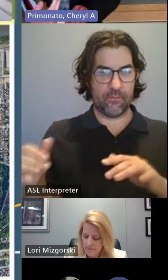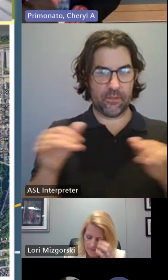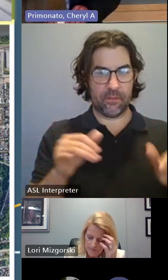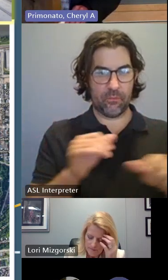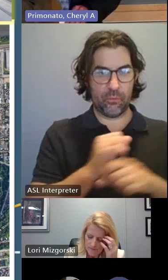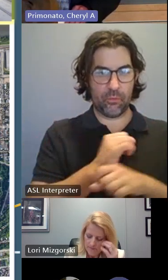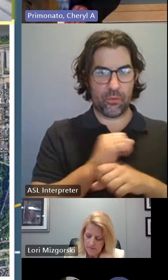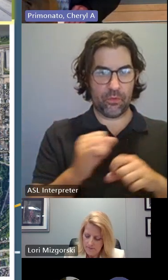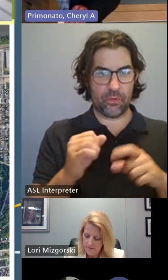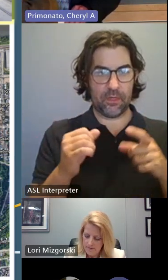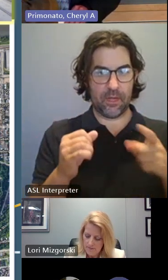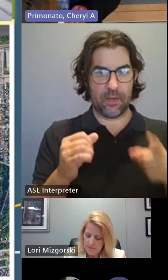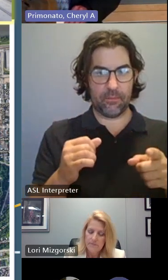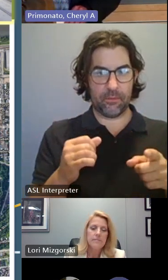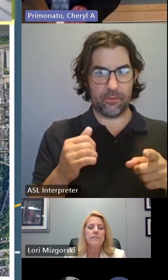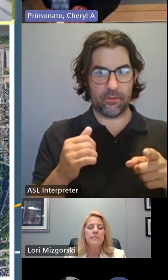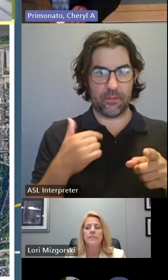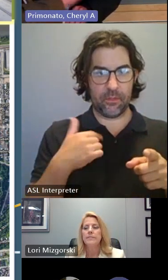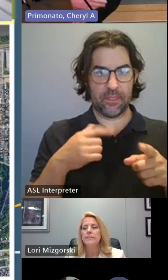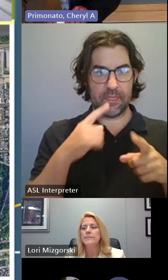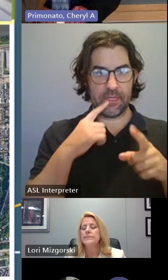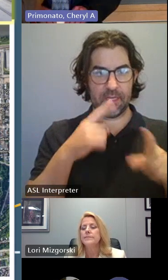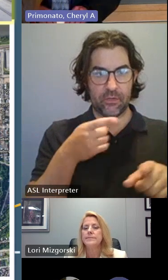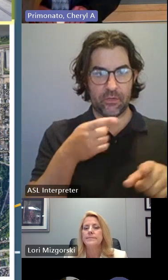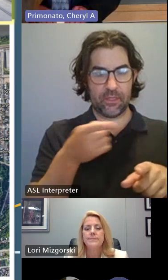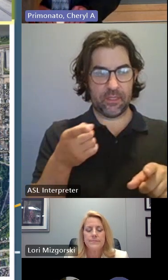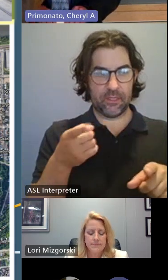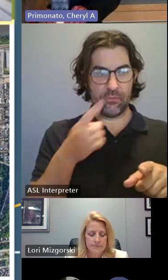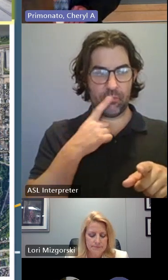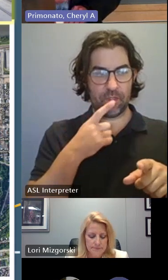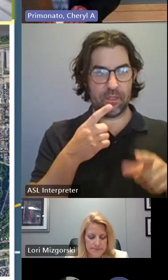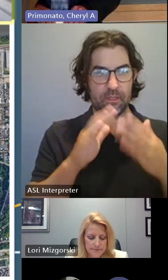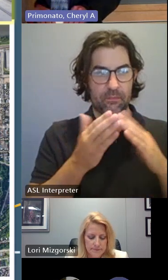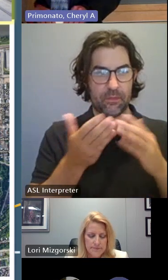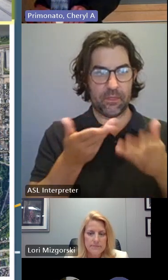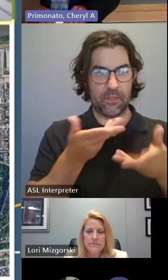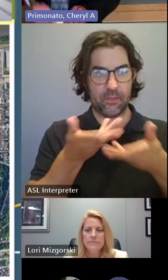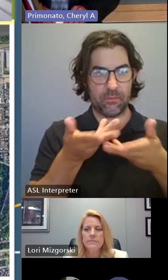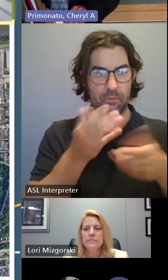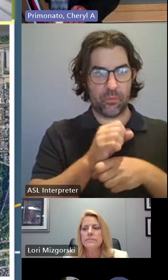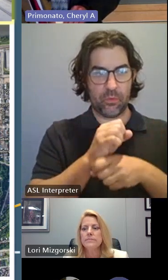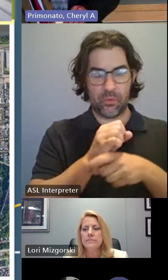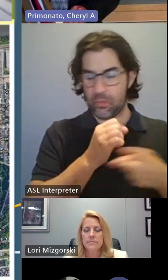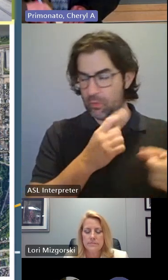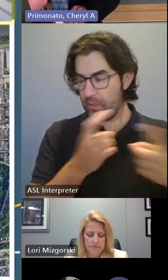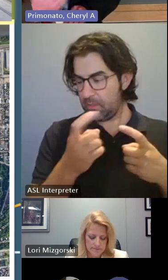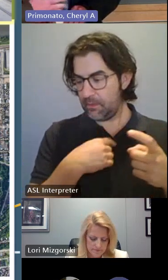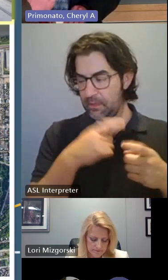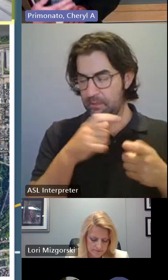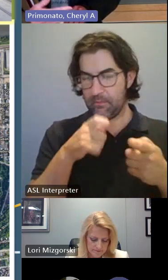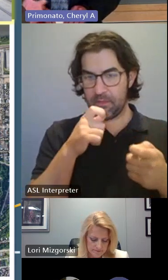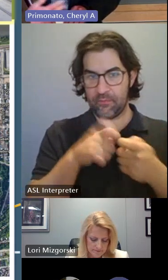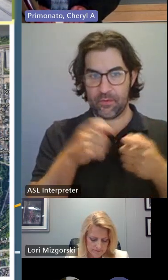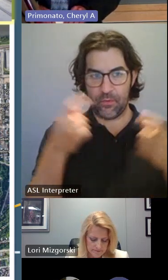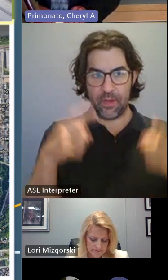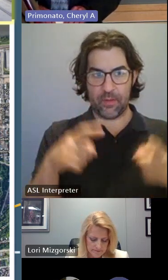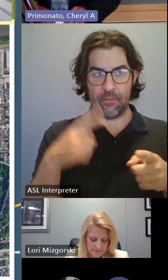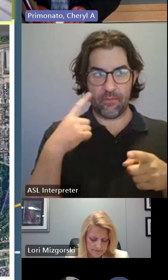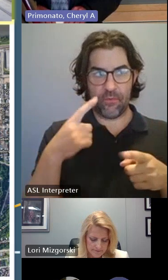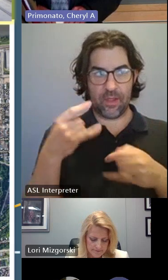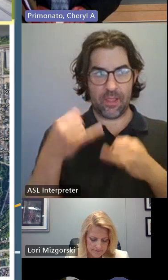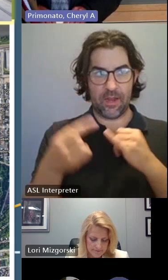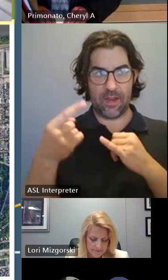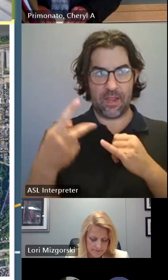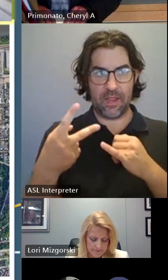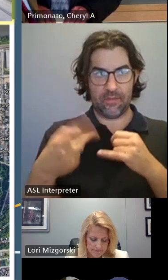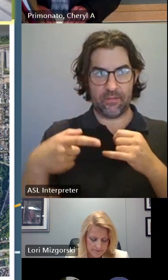year will happen in advance of this. I'd say the community engagement work that you're asking about specifically would occur over the last half of this year,